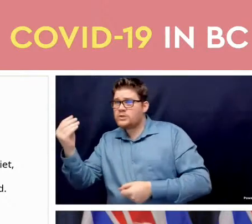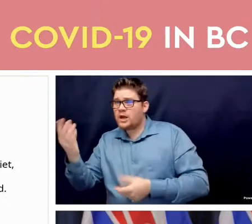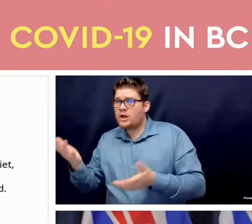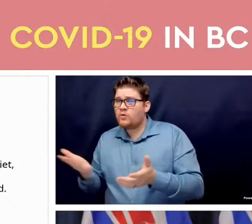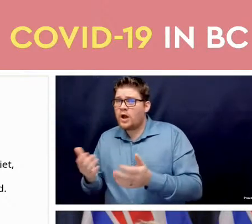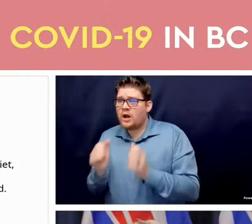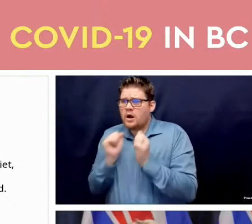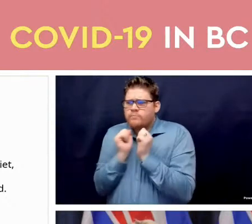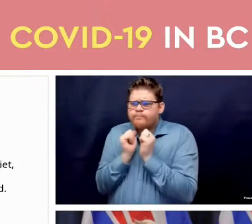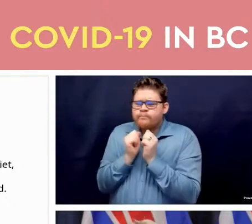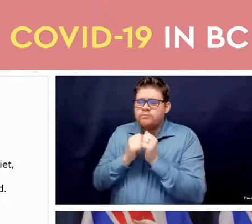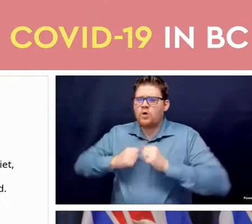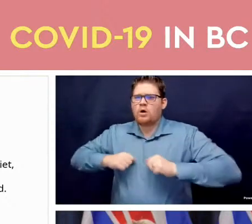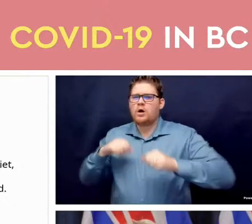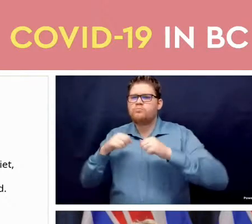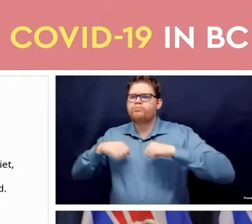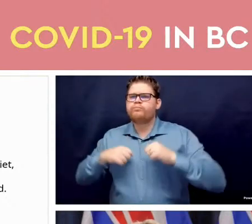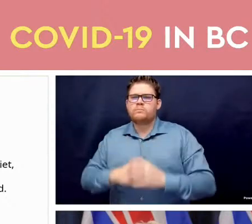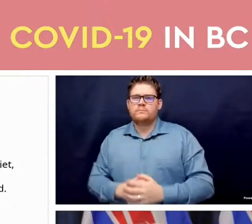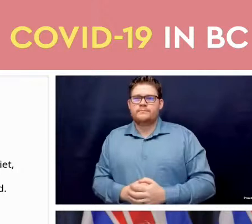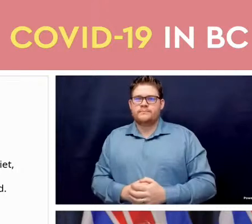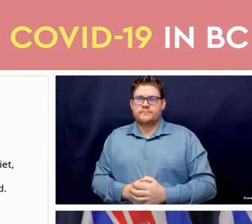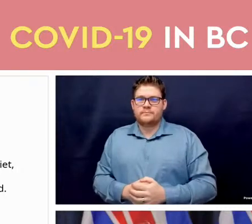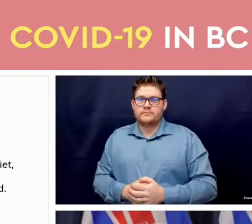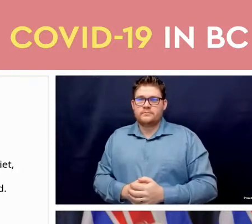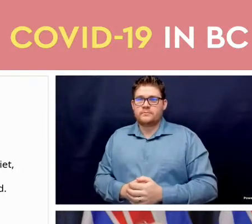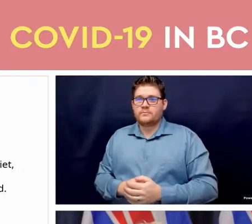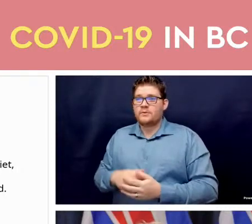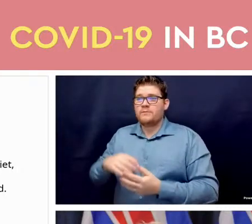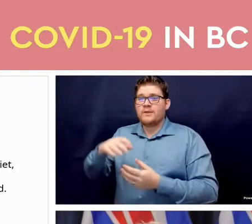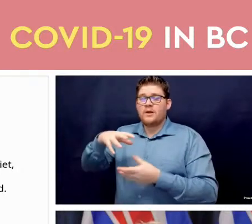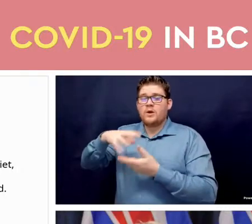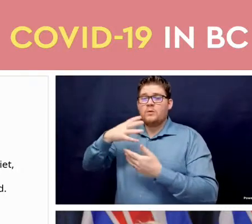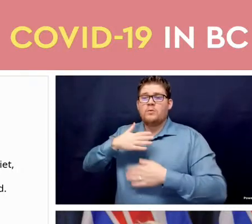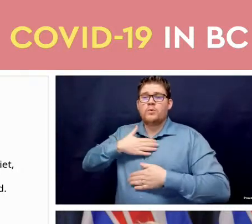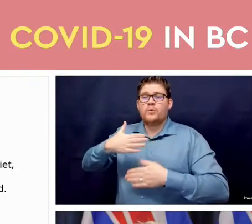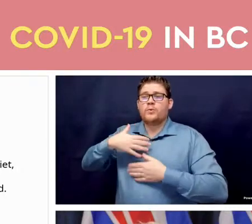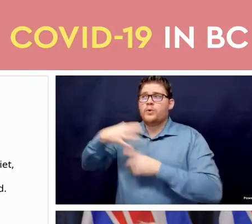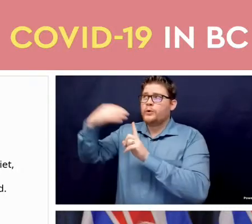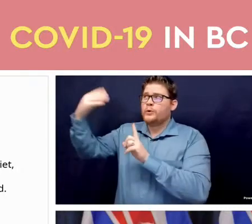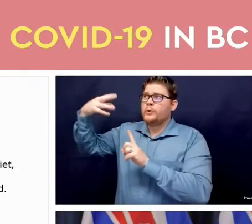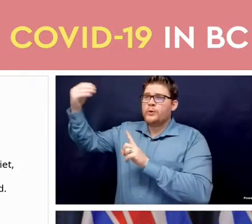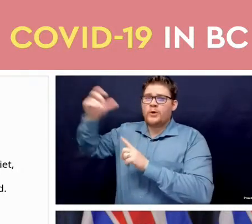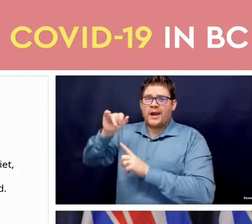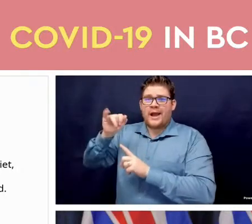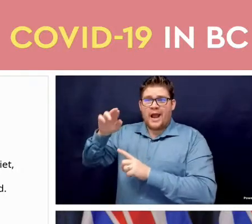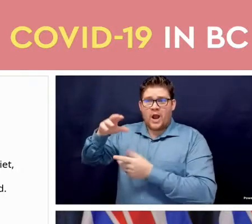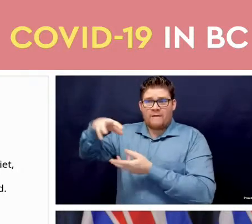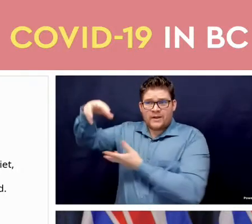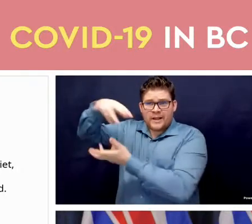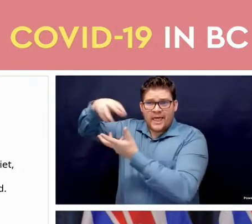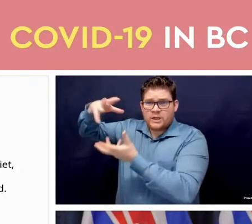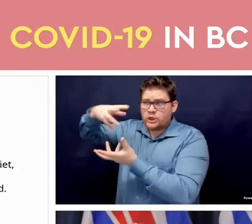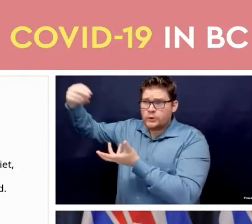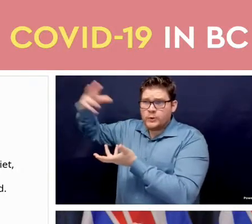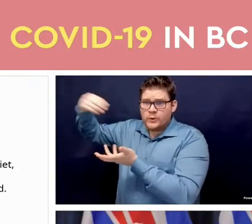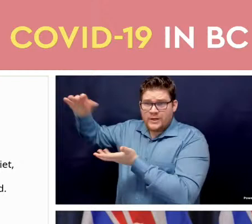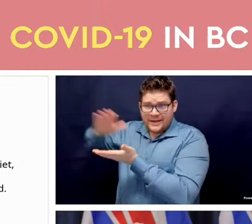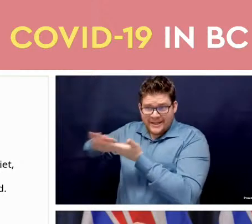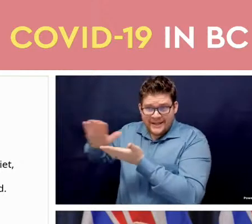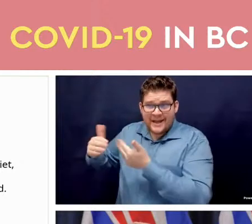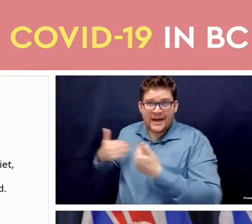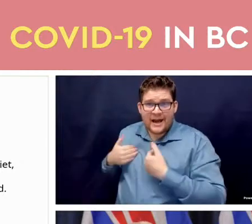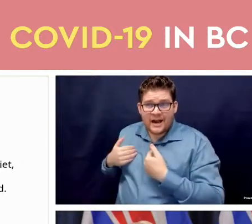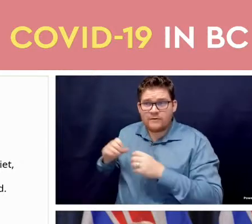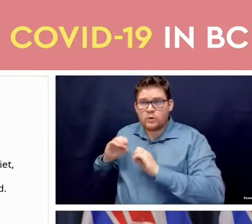means that you're wearing a mask in those settings. It means there are other measures in place to try and prevent transmission that look at all of these risk